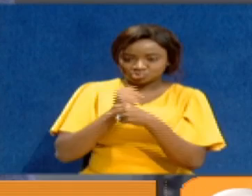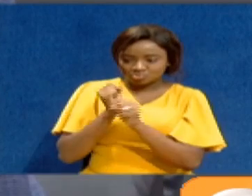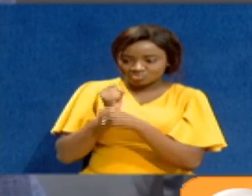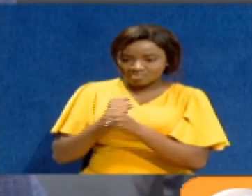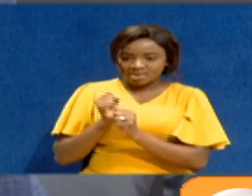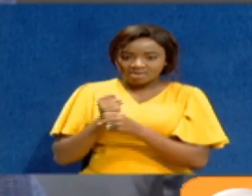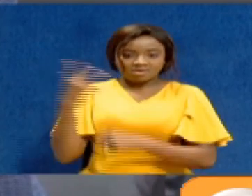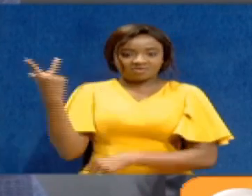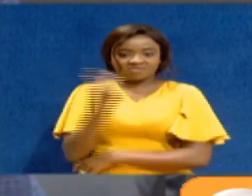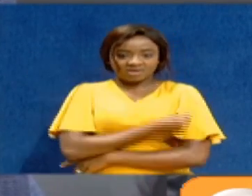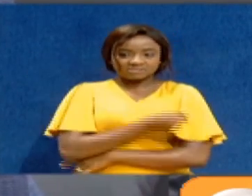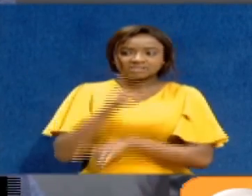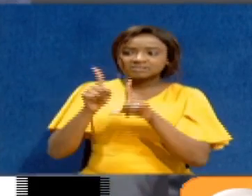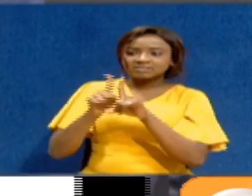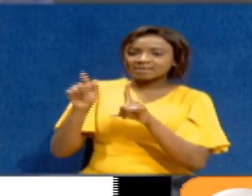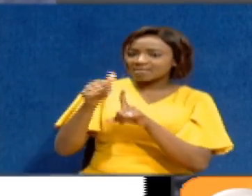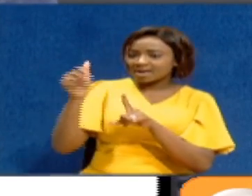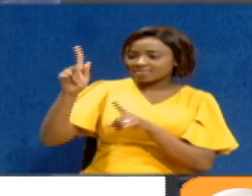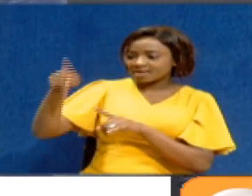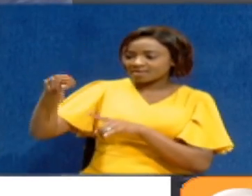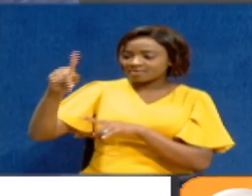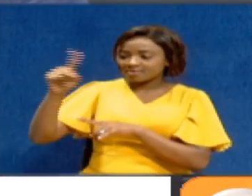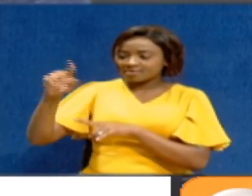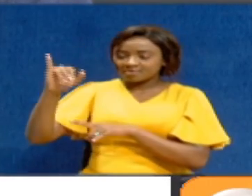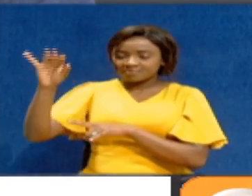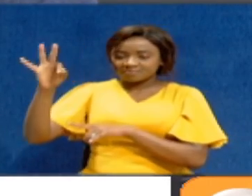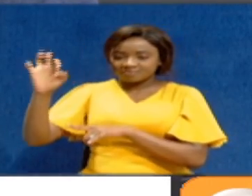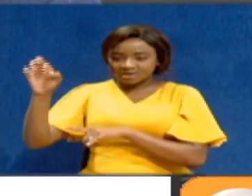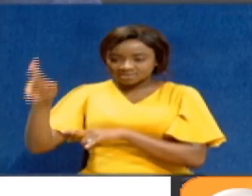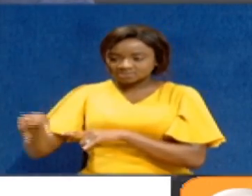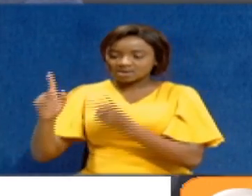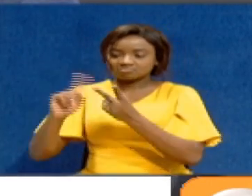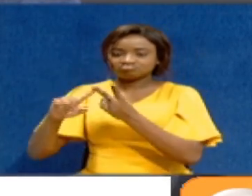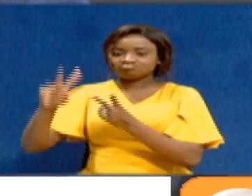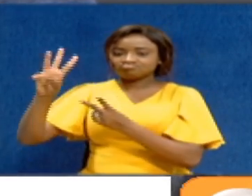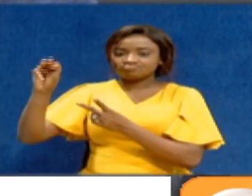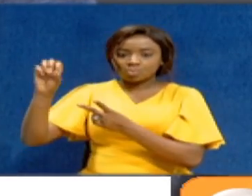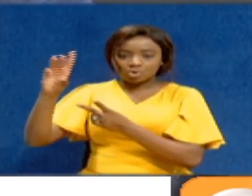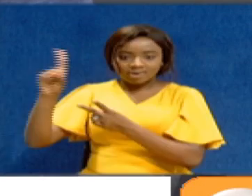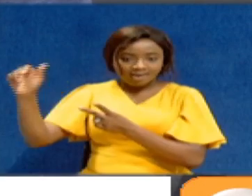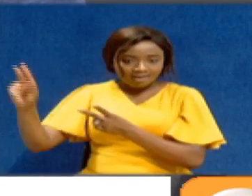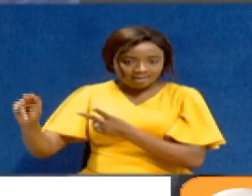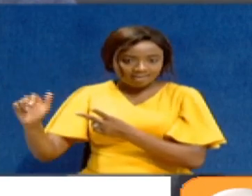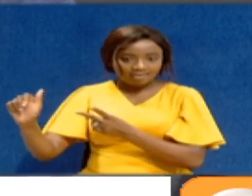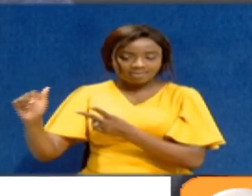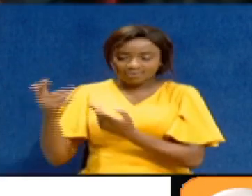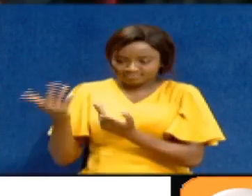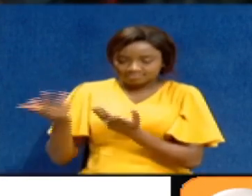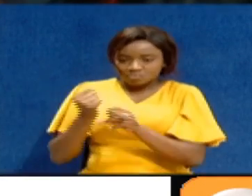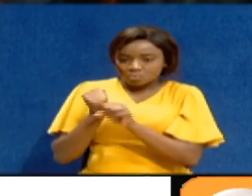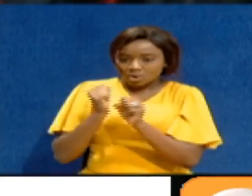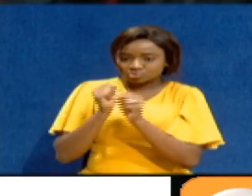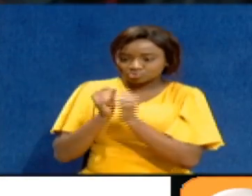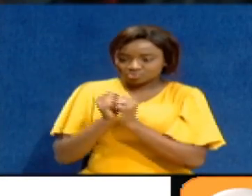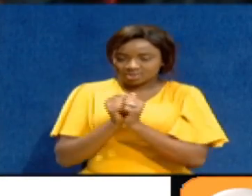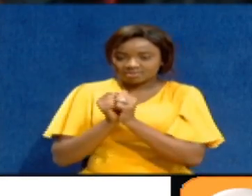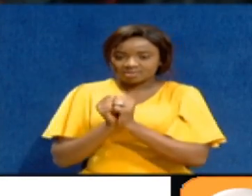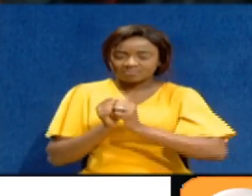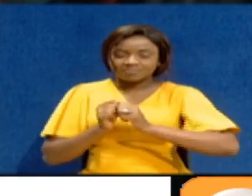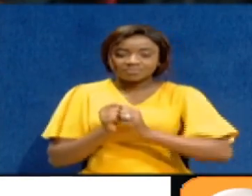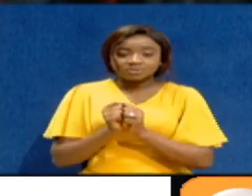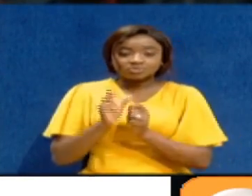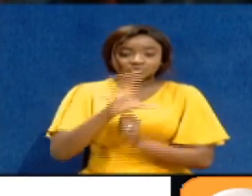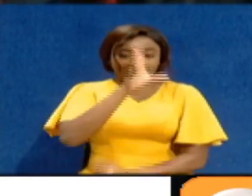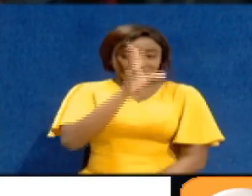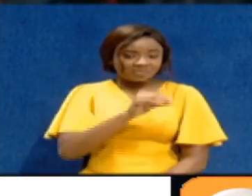doing, that is ready and willing, and we have been having these discussions. African nations have